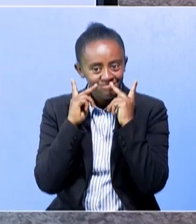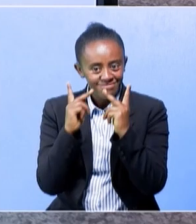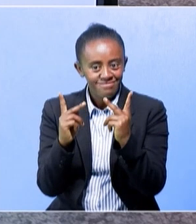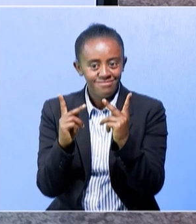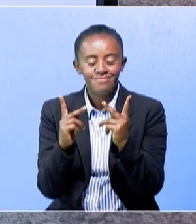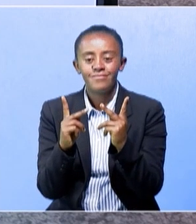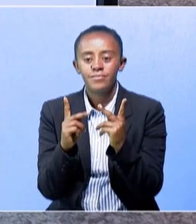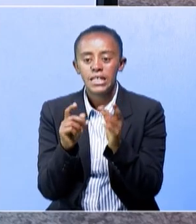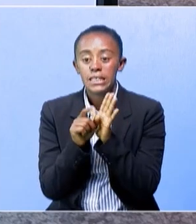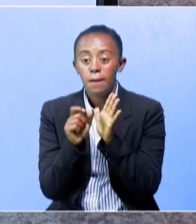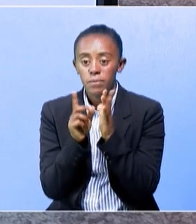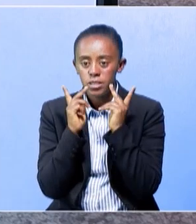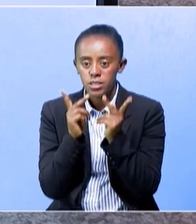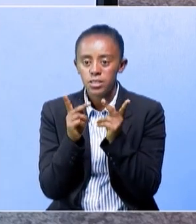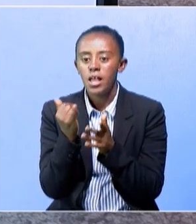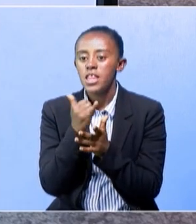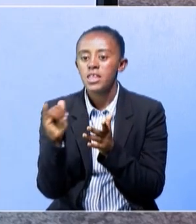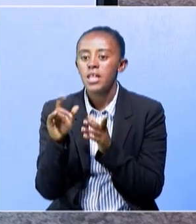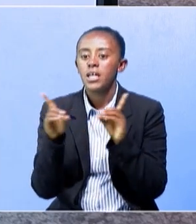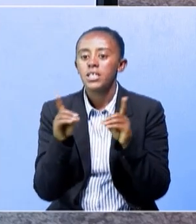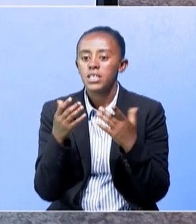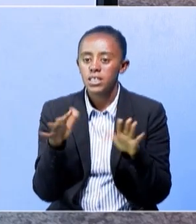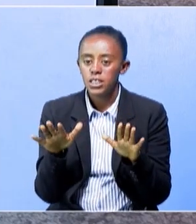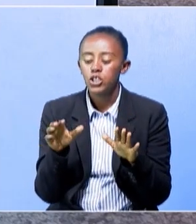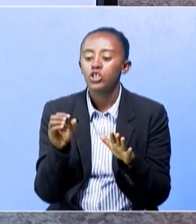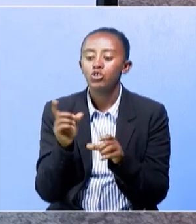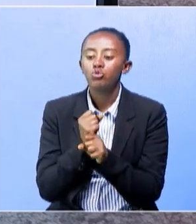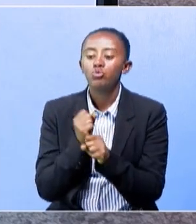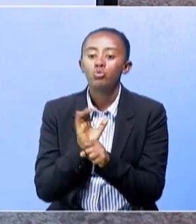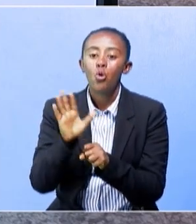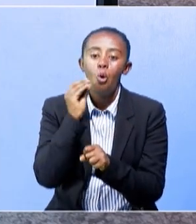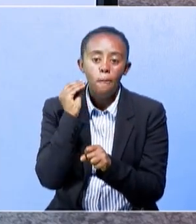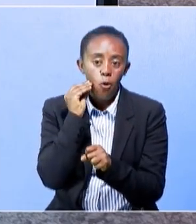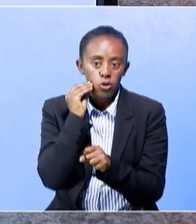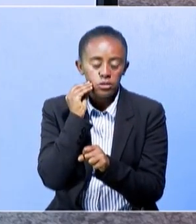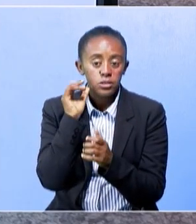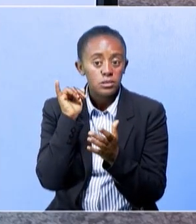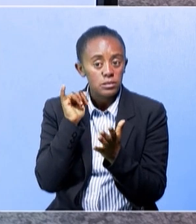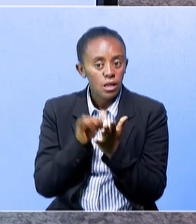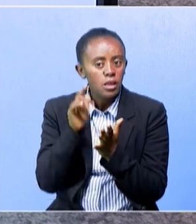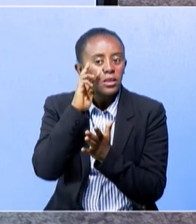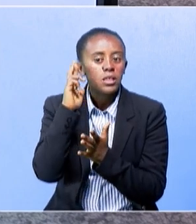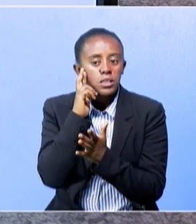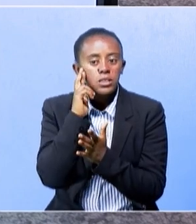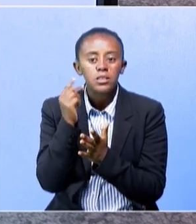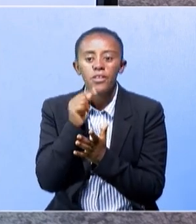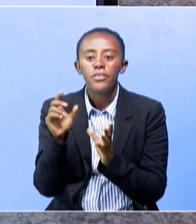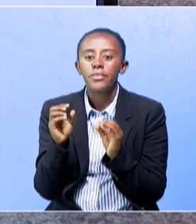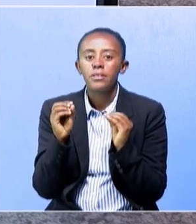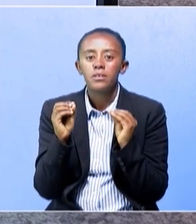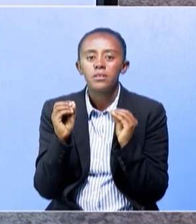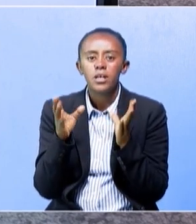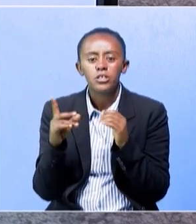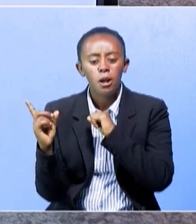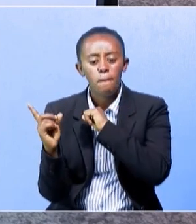Look at the example here. They didn't do their homework. For that reason, the teacher punished